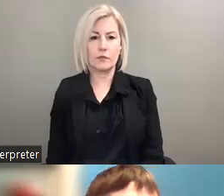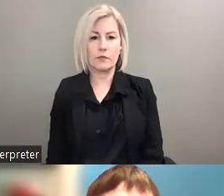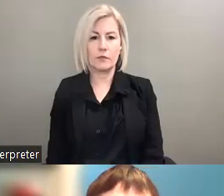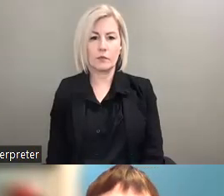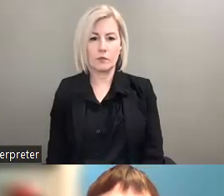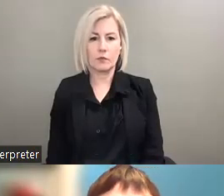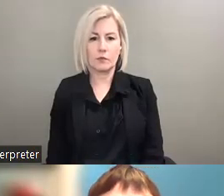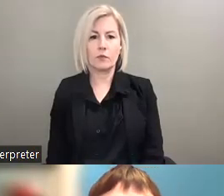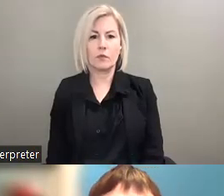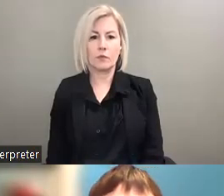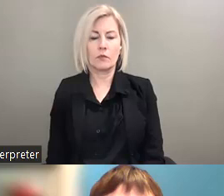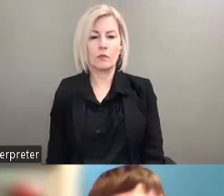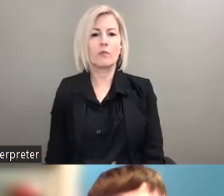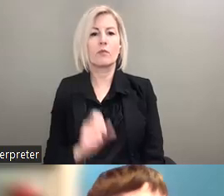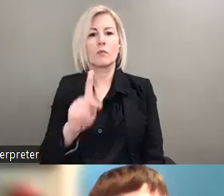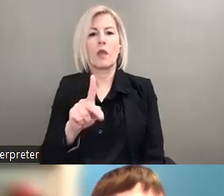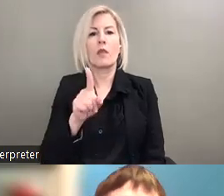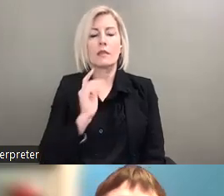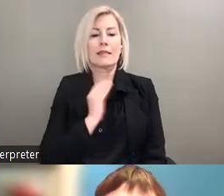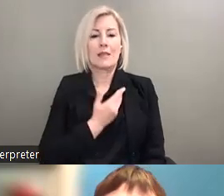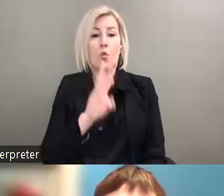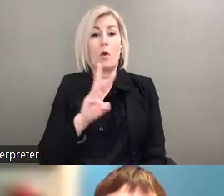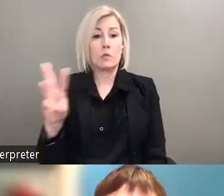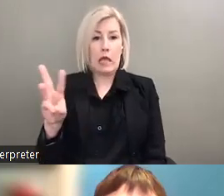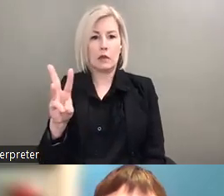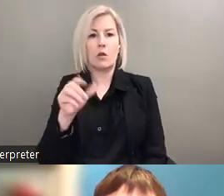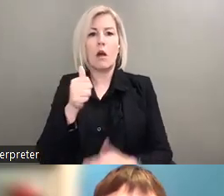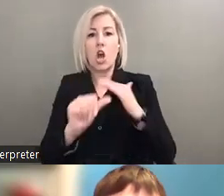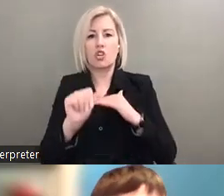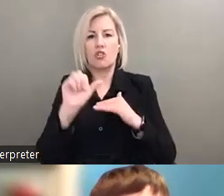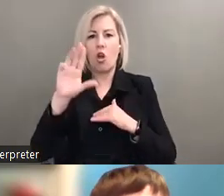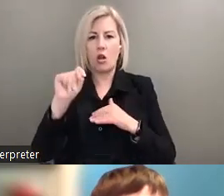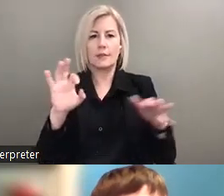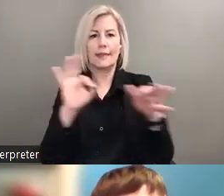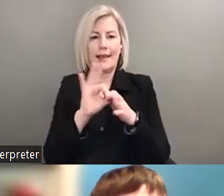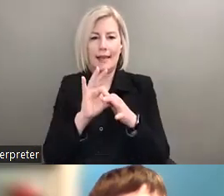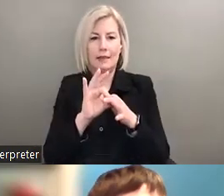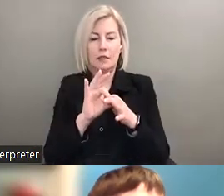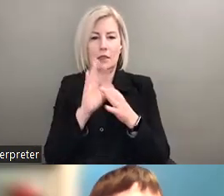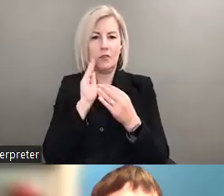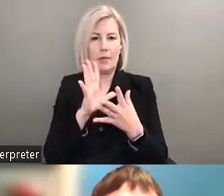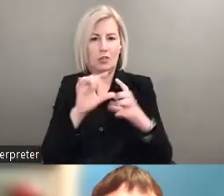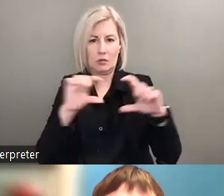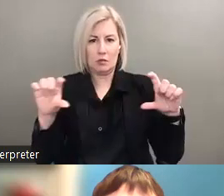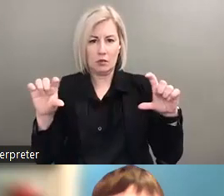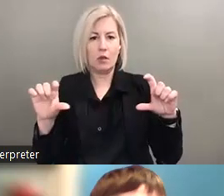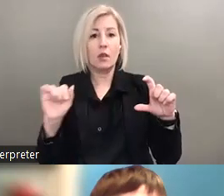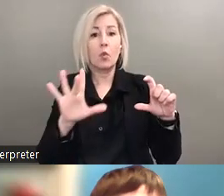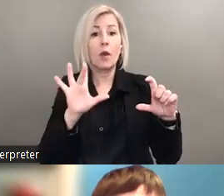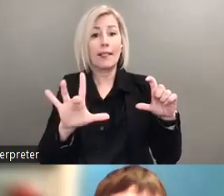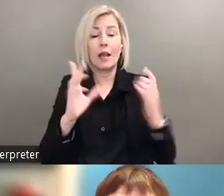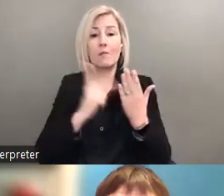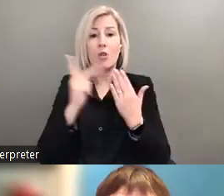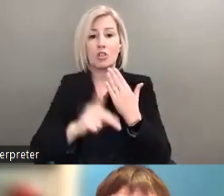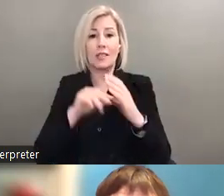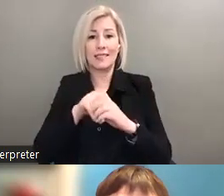All right, here we are at MidAtlanticArts.org under the ArtsCONNECT information page. If we click on the Projects and